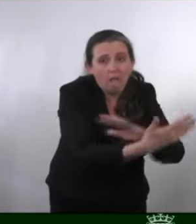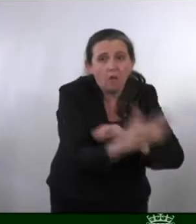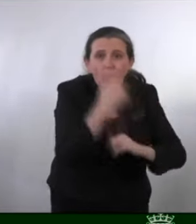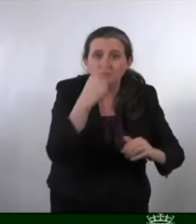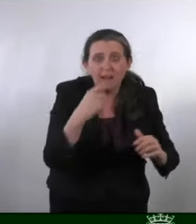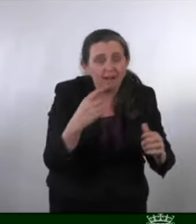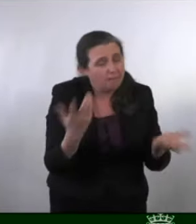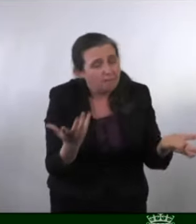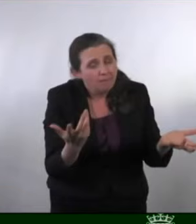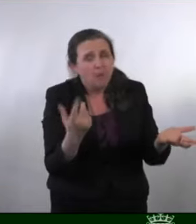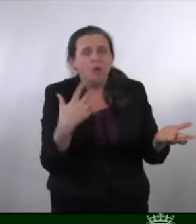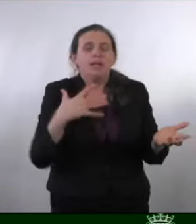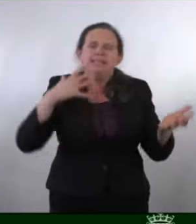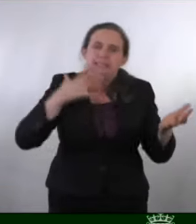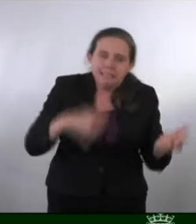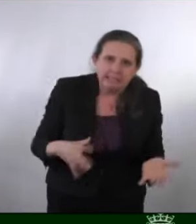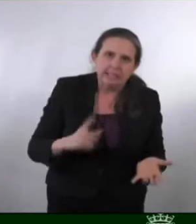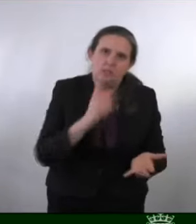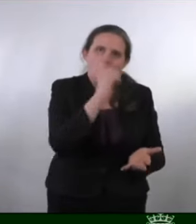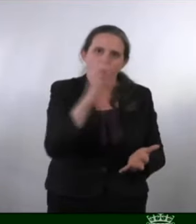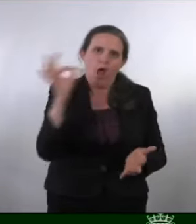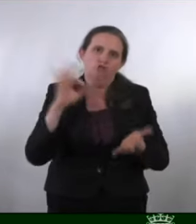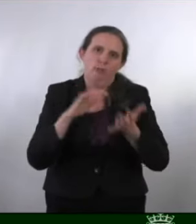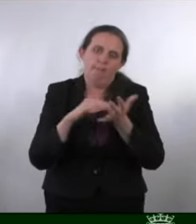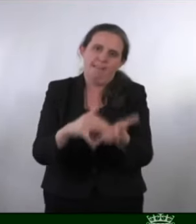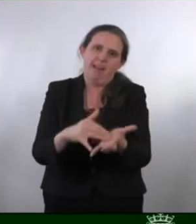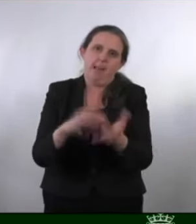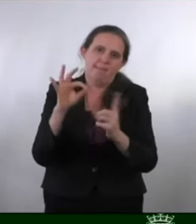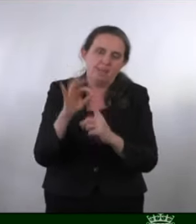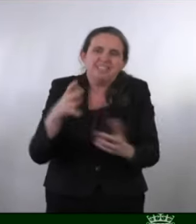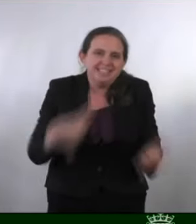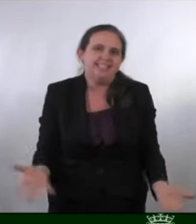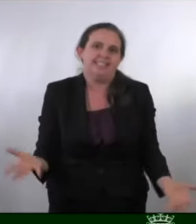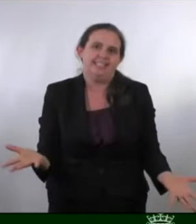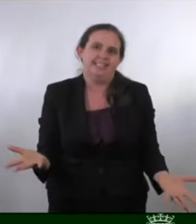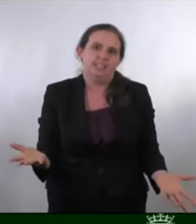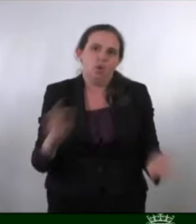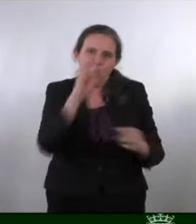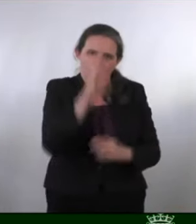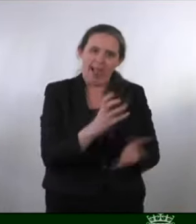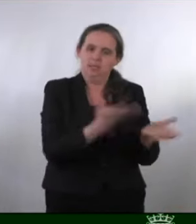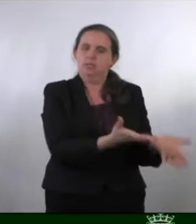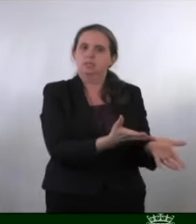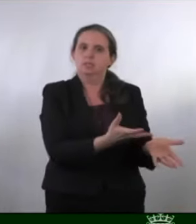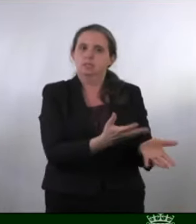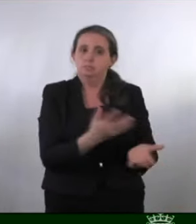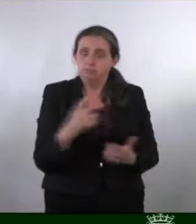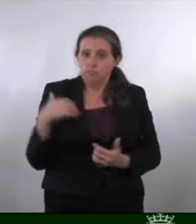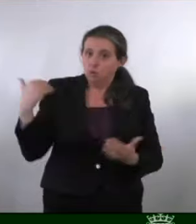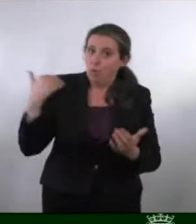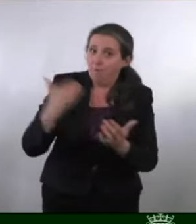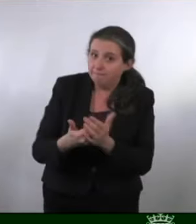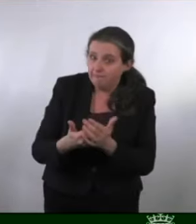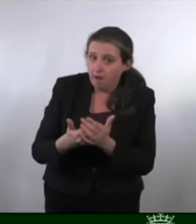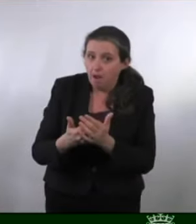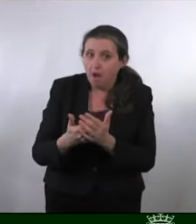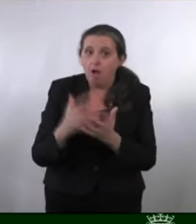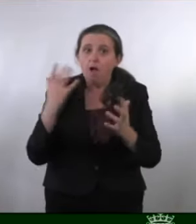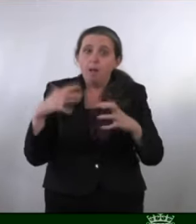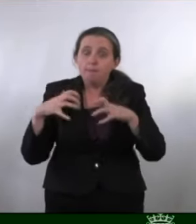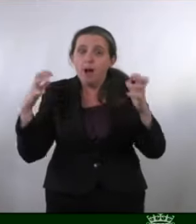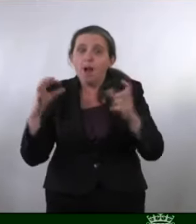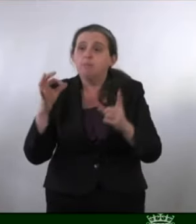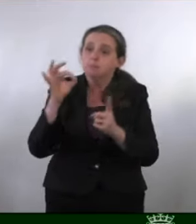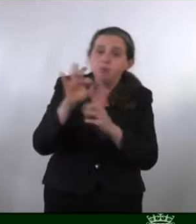need £100 million. So far, the Prime Minister has promised one member of this House to passport the money in